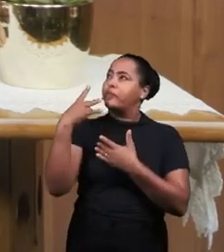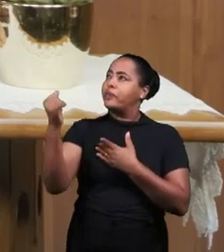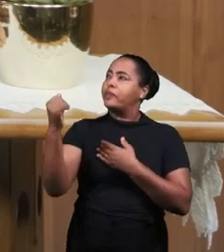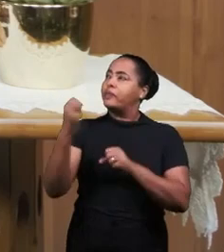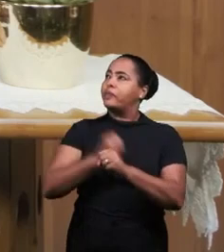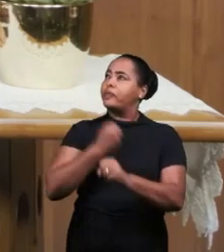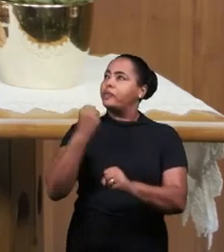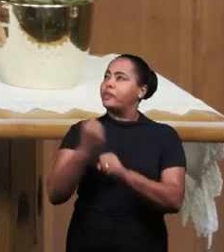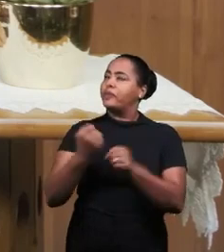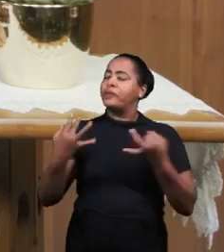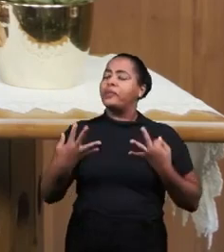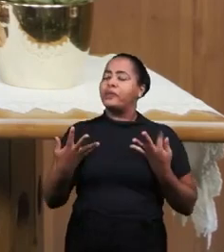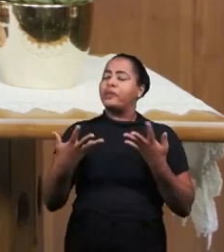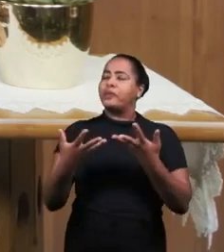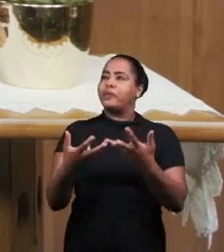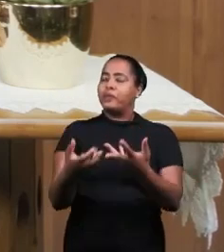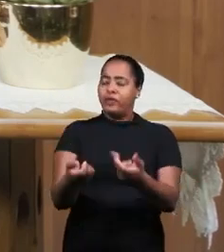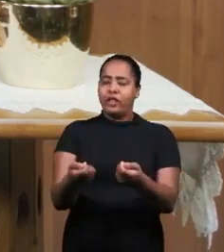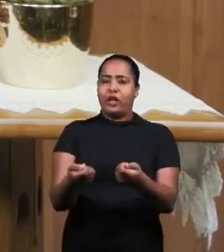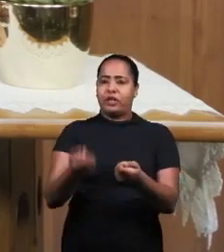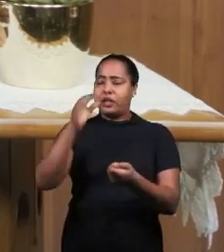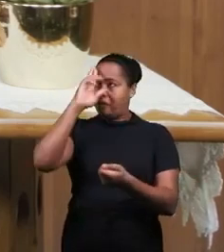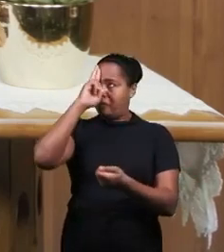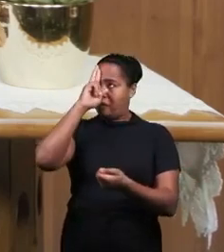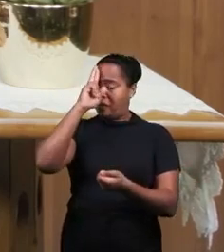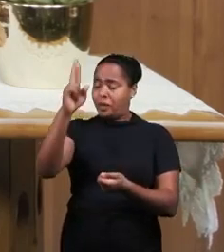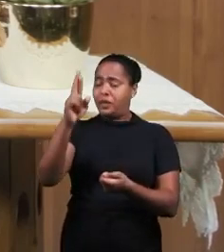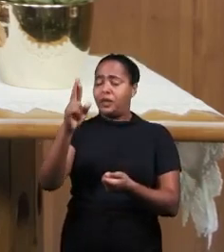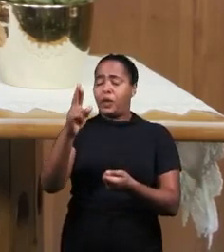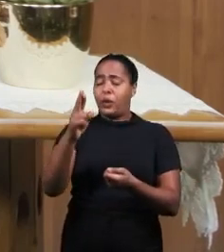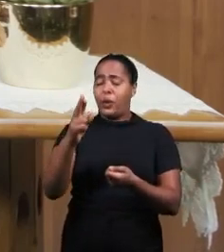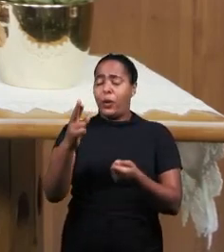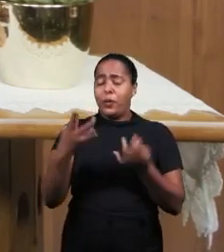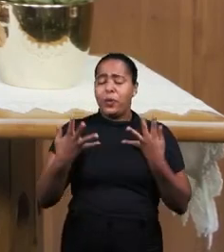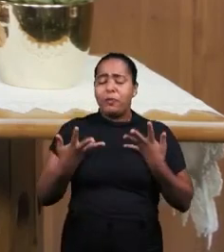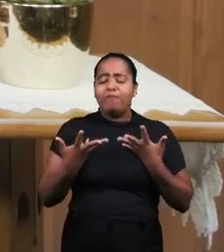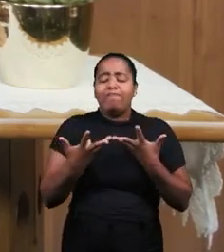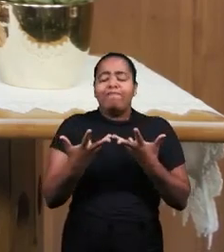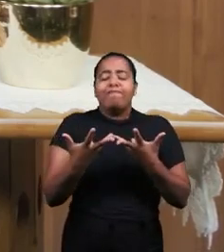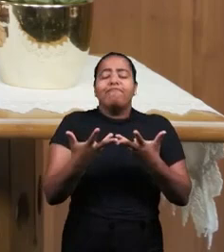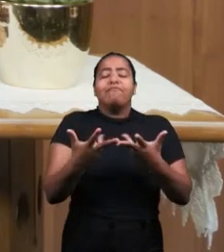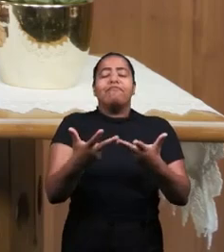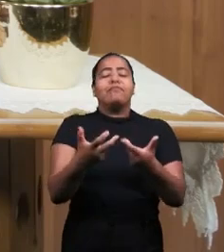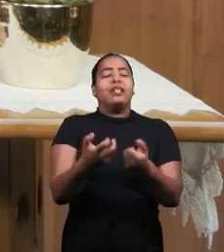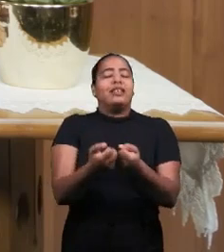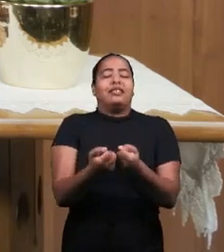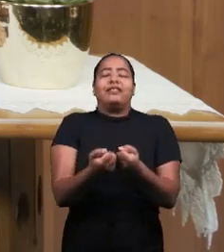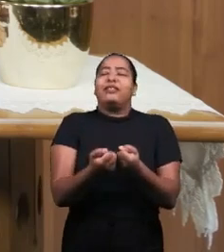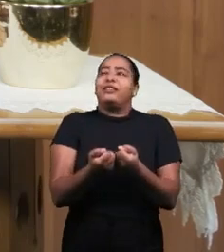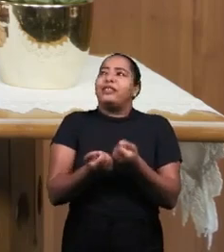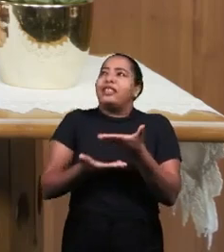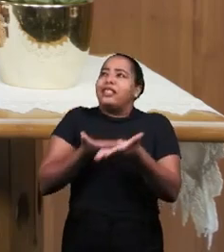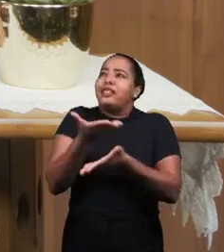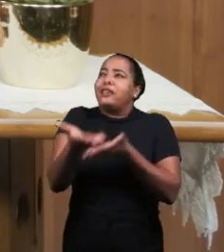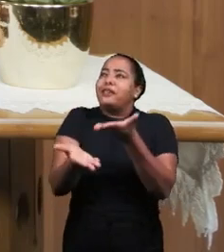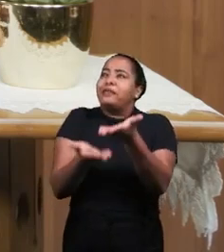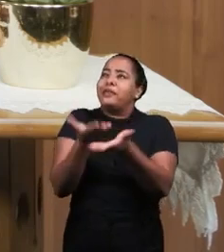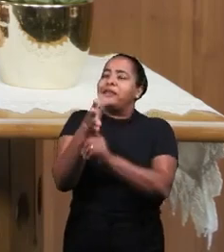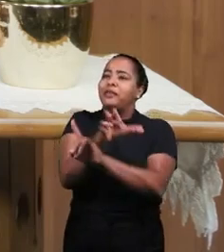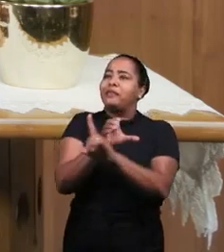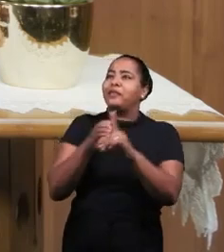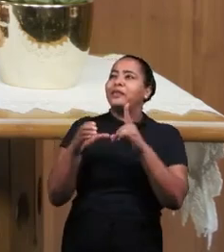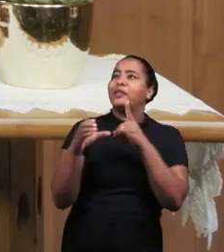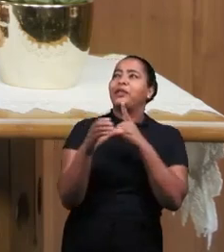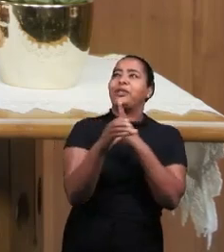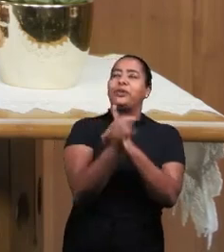you, Father, for your wonderful work. Lord, for the sweetness that is to participate in